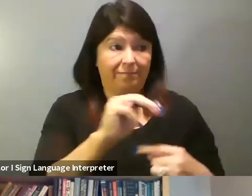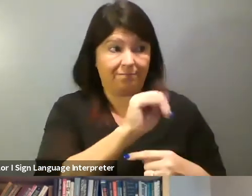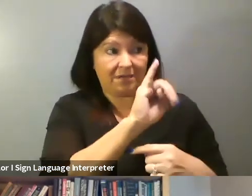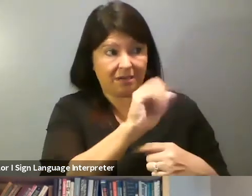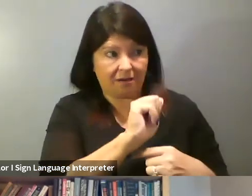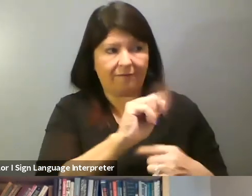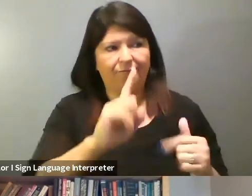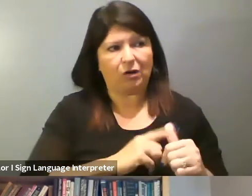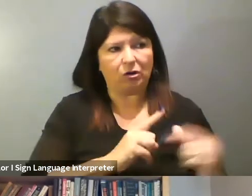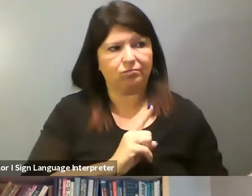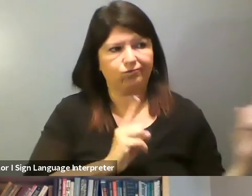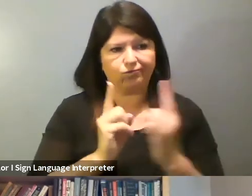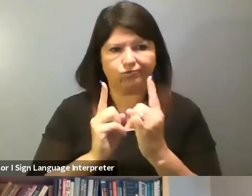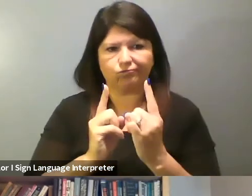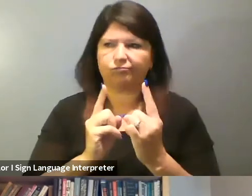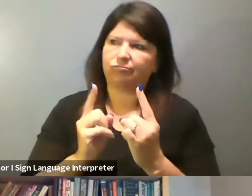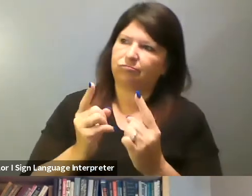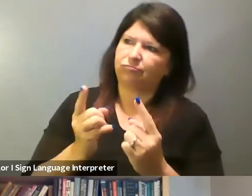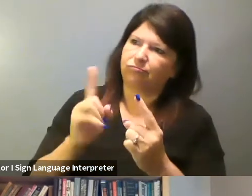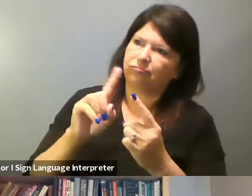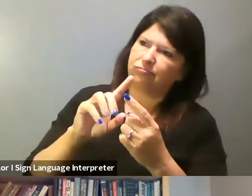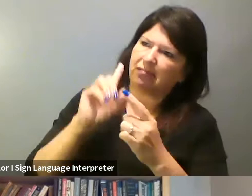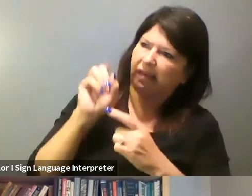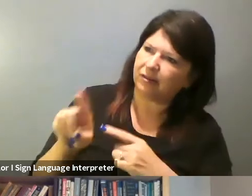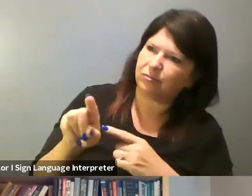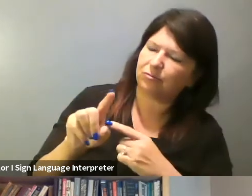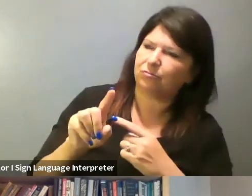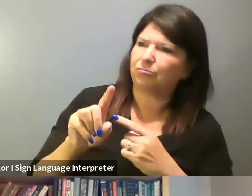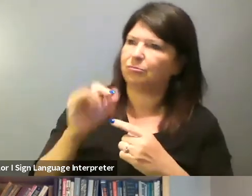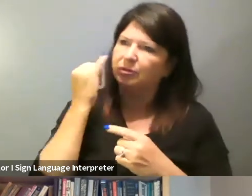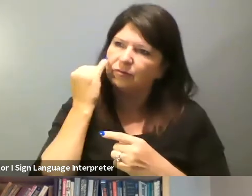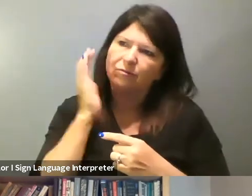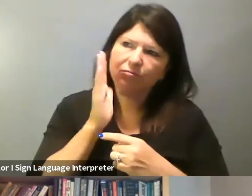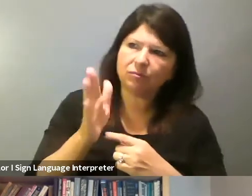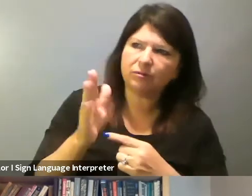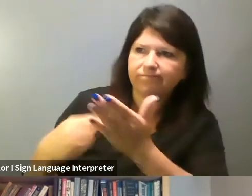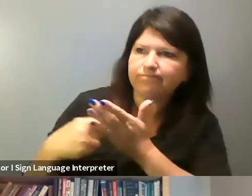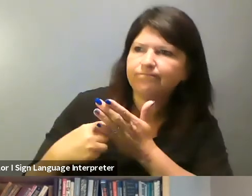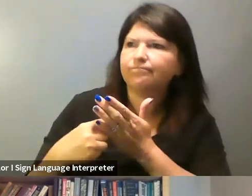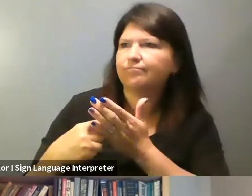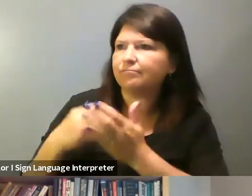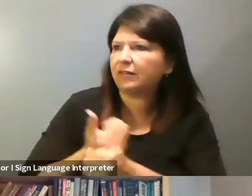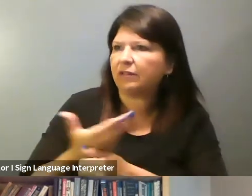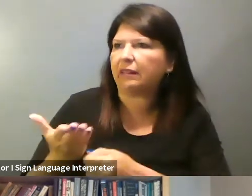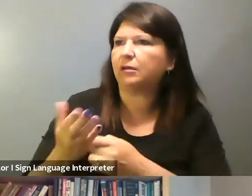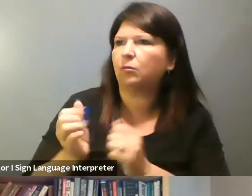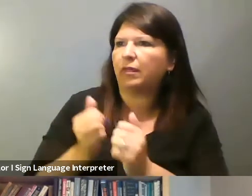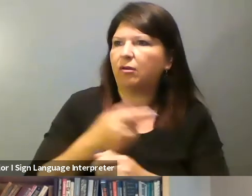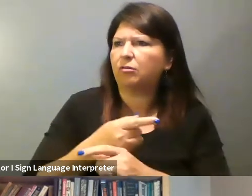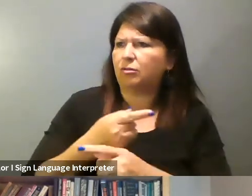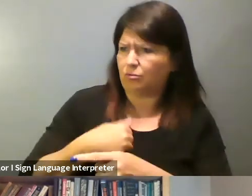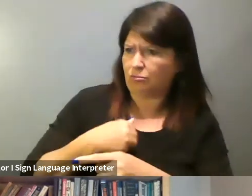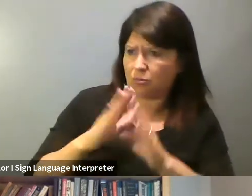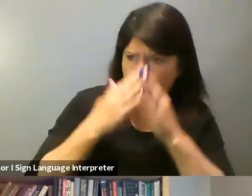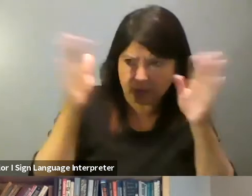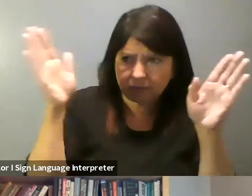film and wanted to speak about you, what was your initial reaction? Were you open to talking about it, about what went on during that